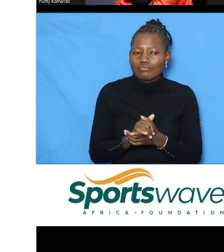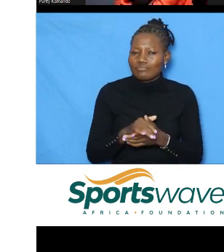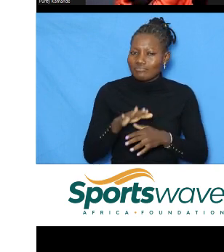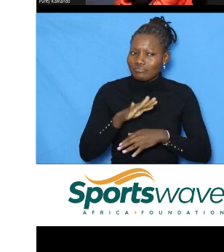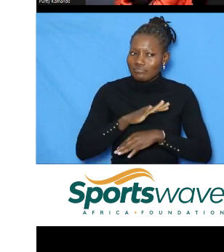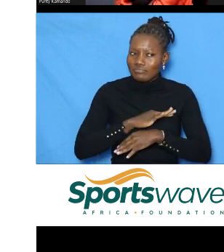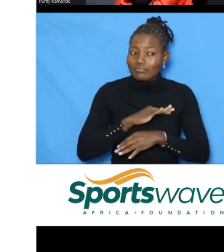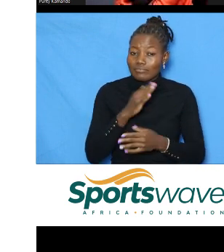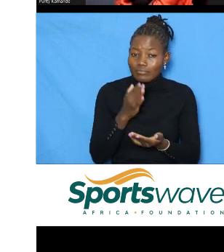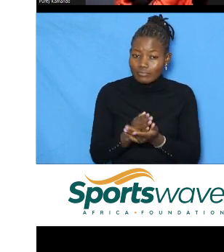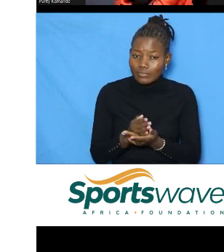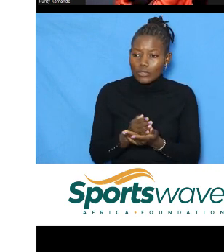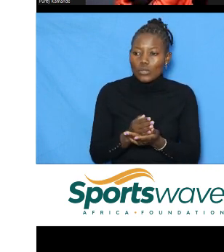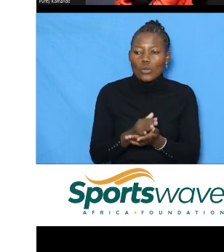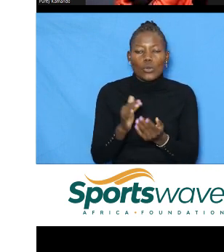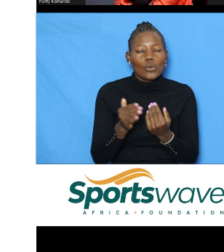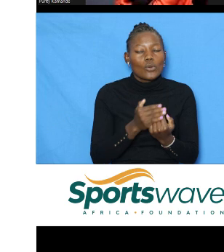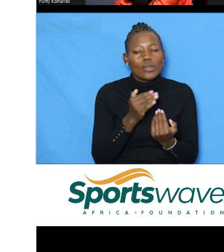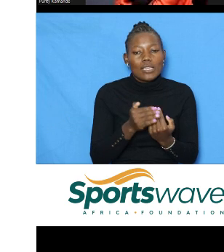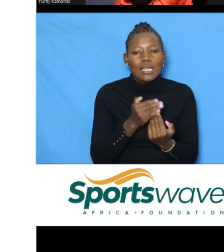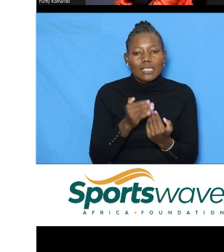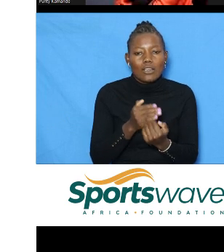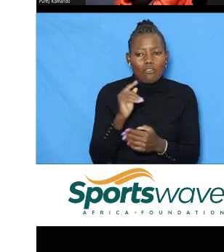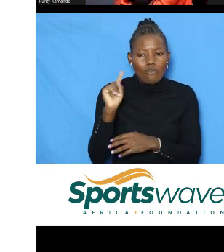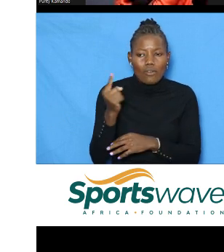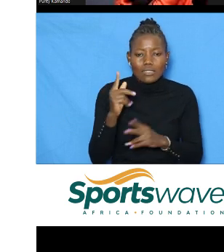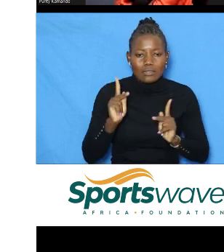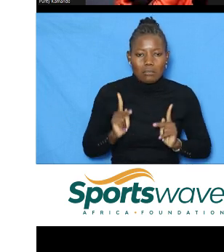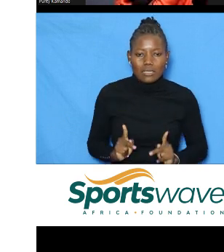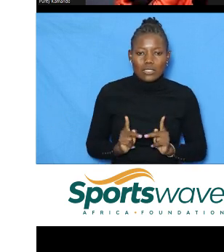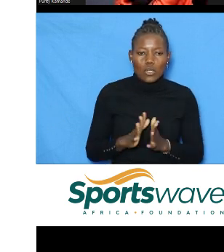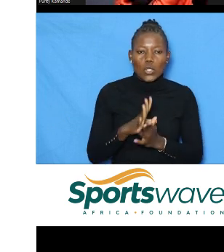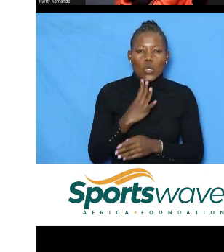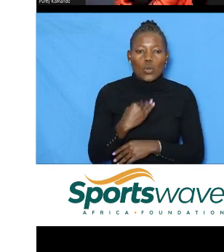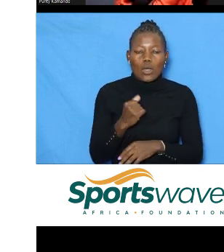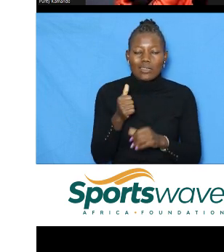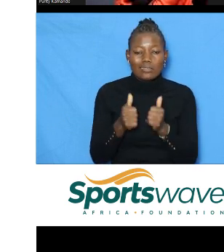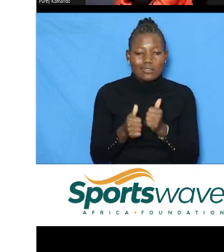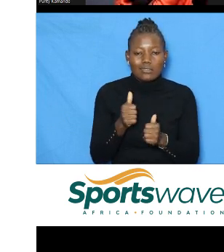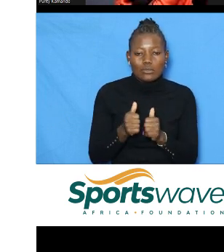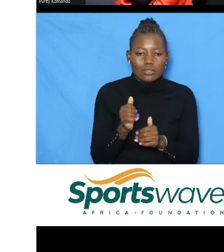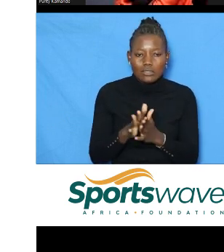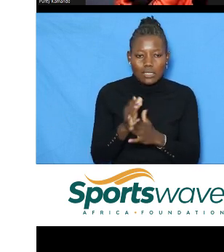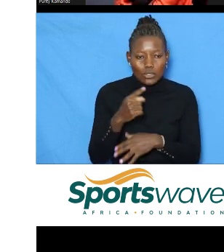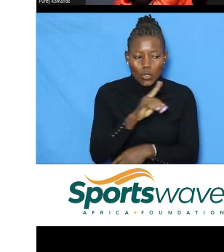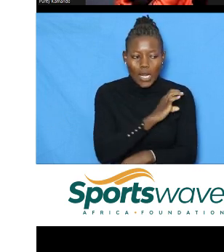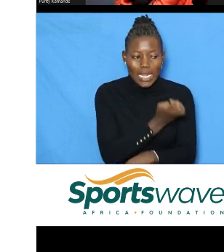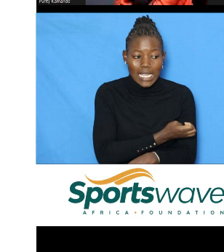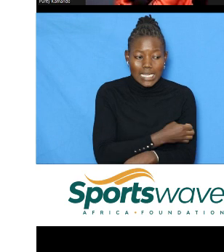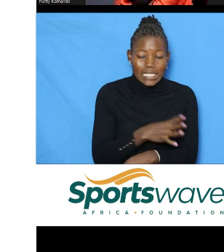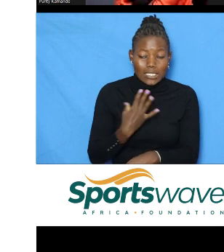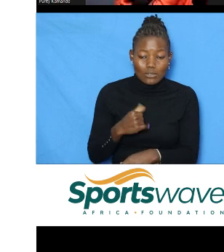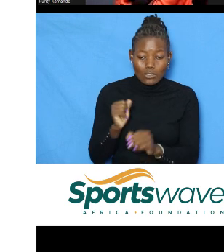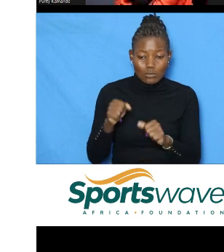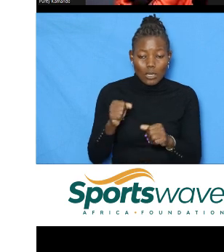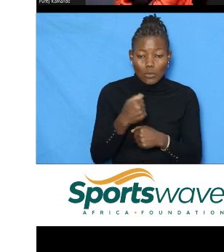enough when it comes to taking care of one's personal needs that are your energy needs to be able for you